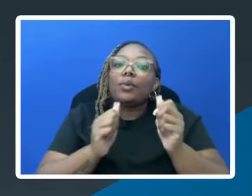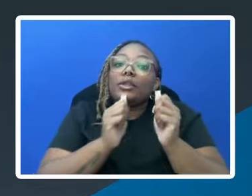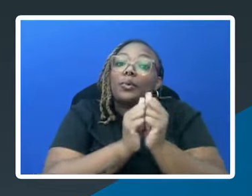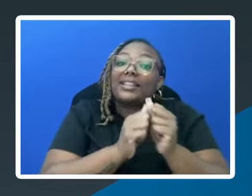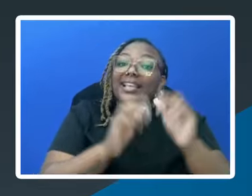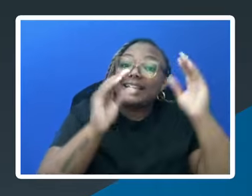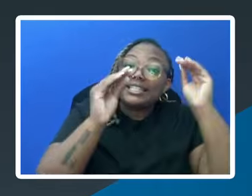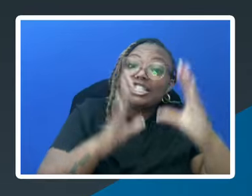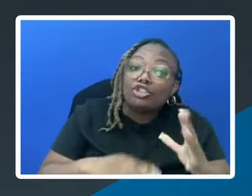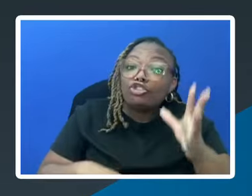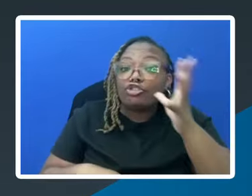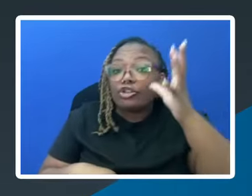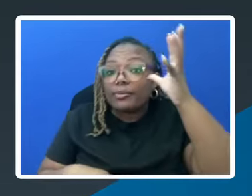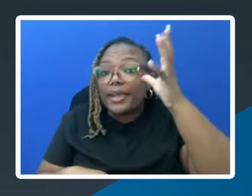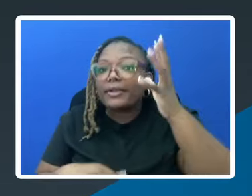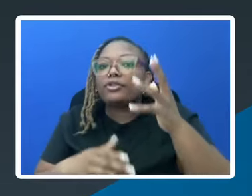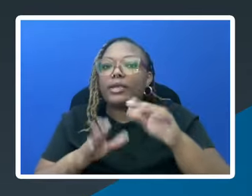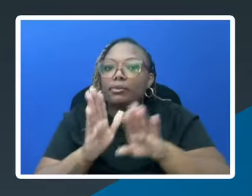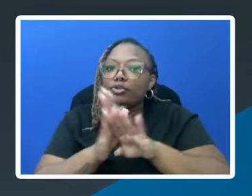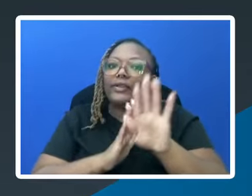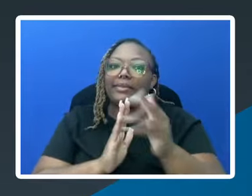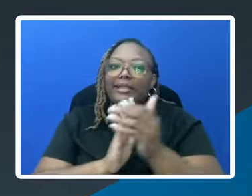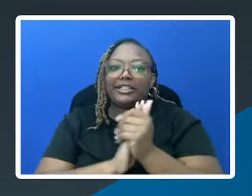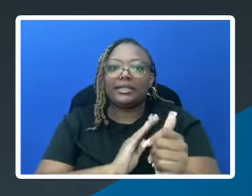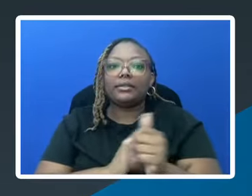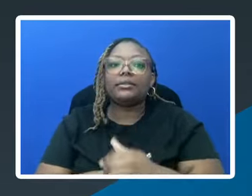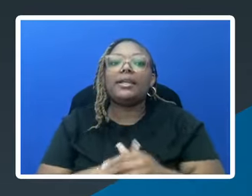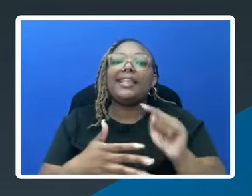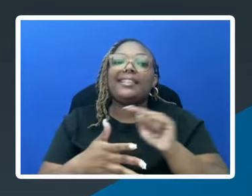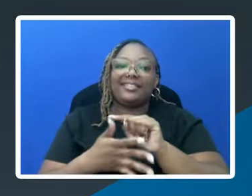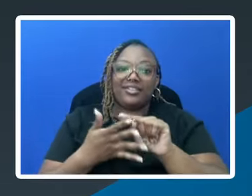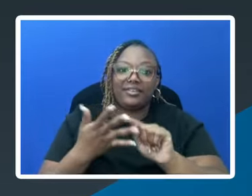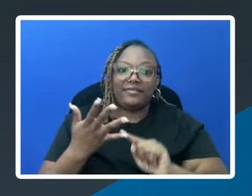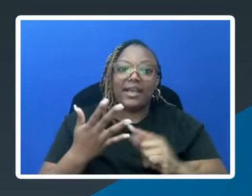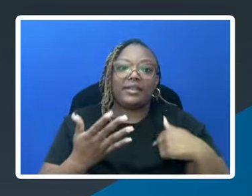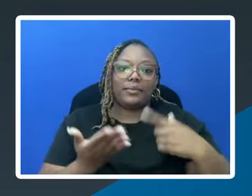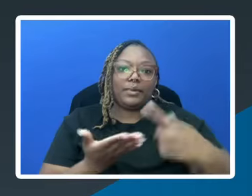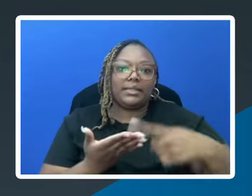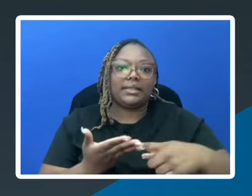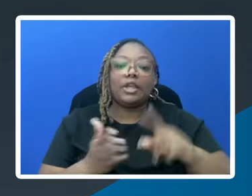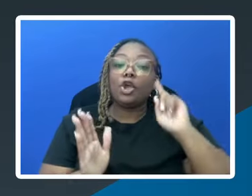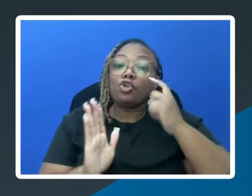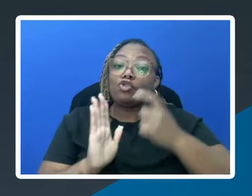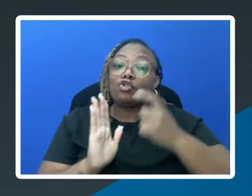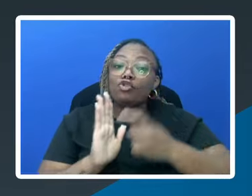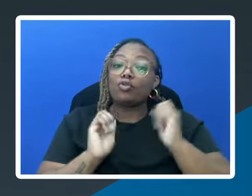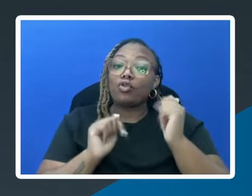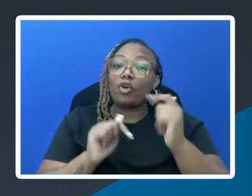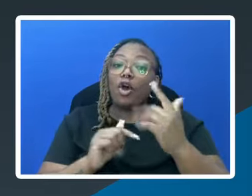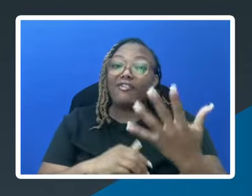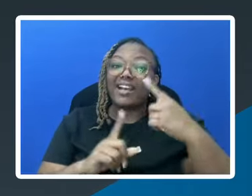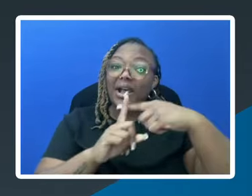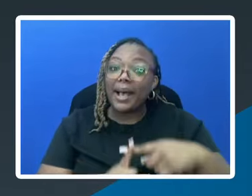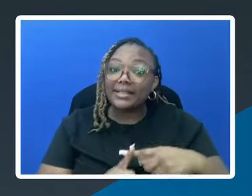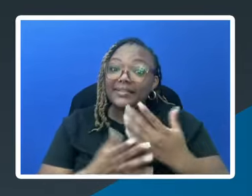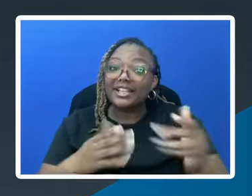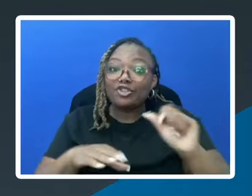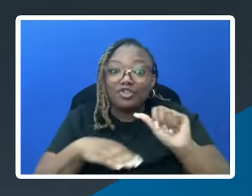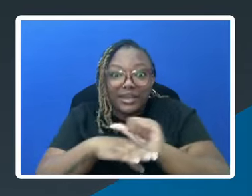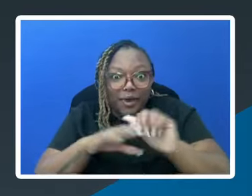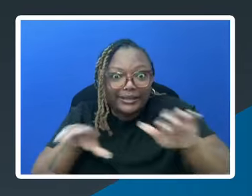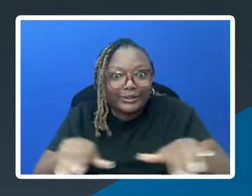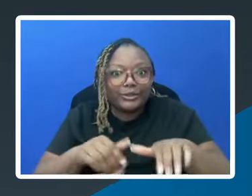able to get these skills down. And these are the five that we talk about. Notice these are all positive. They're all things you can practice doing: being